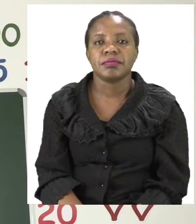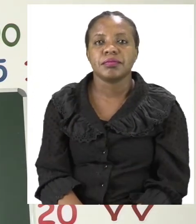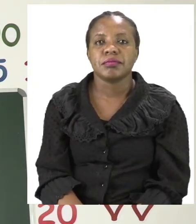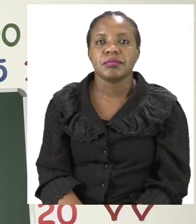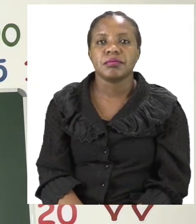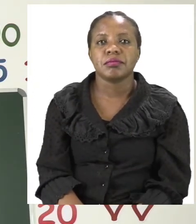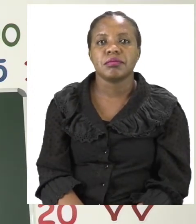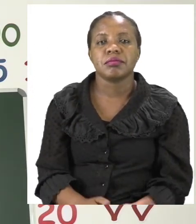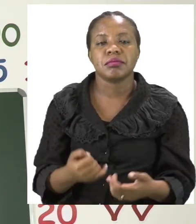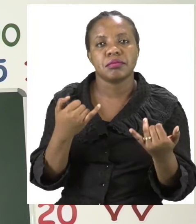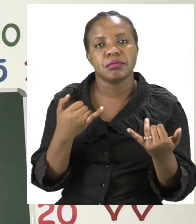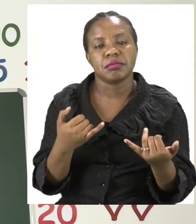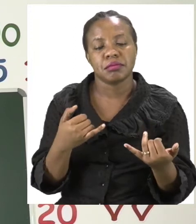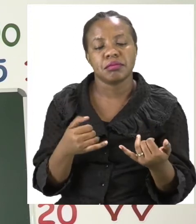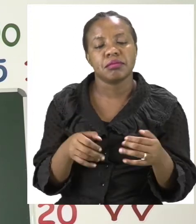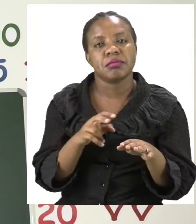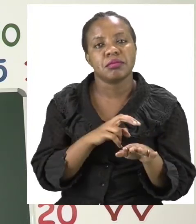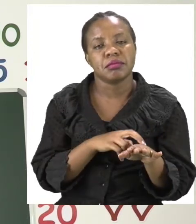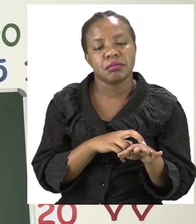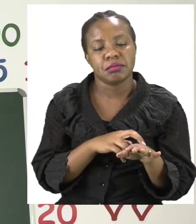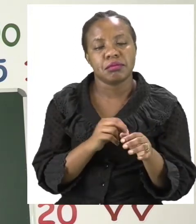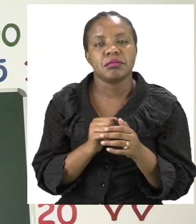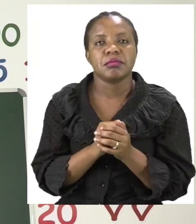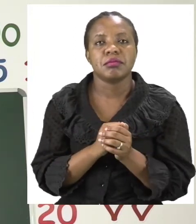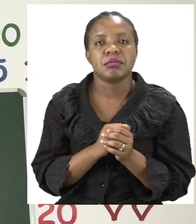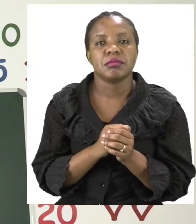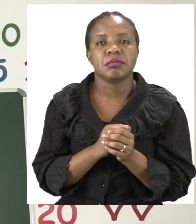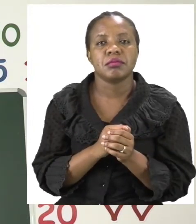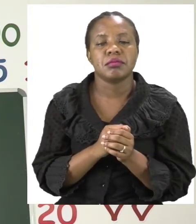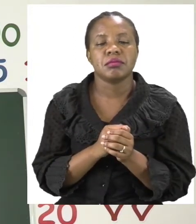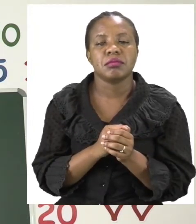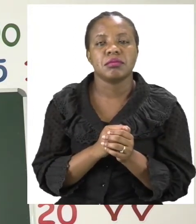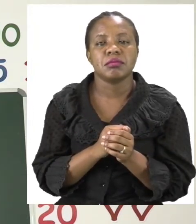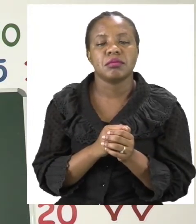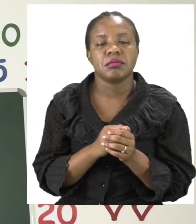Now we are ready to computate. Now we